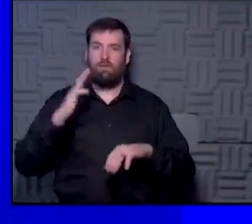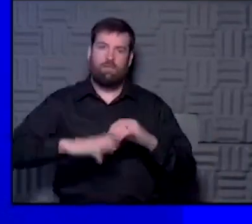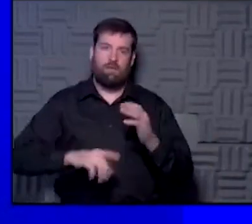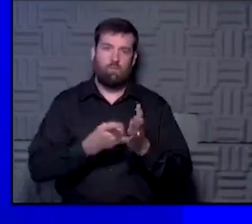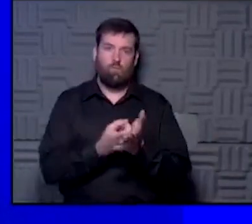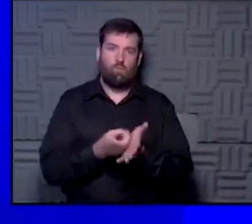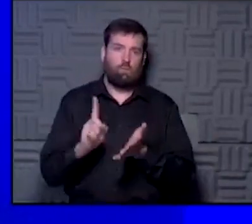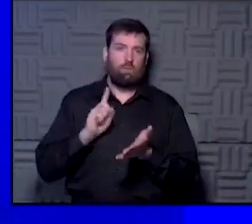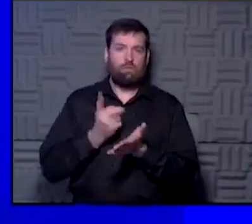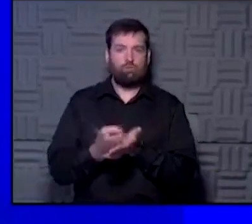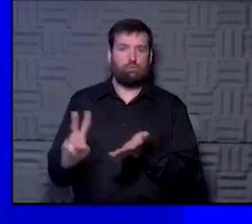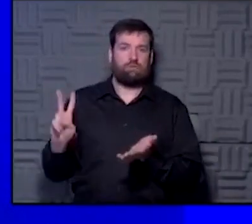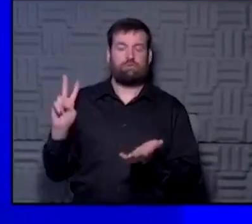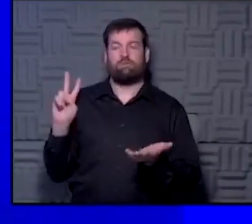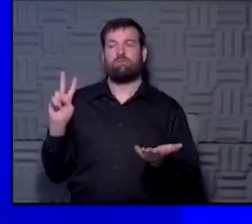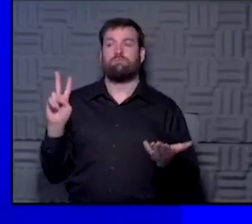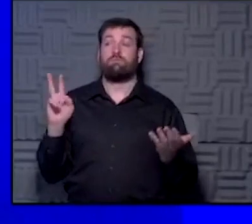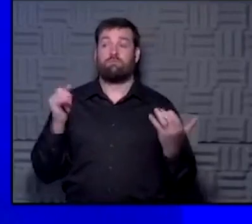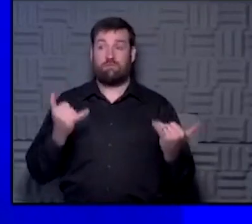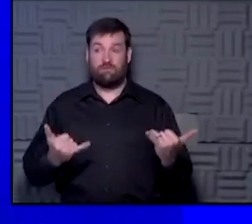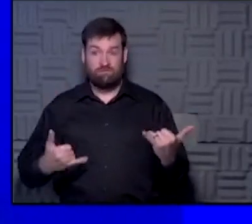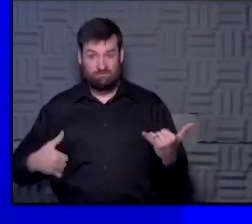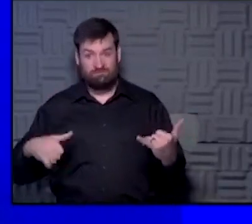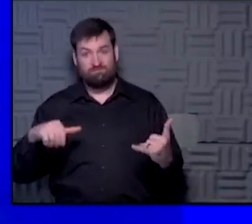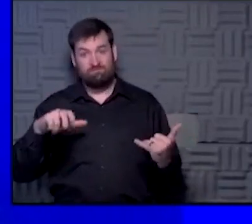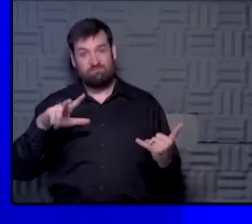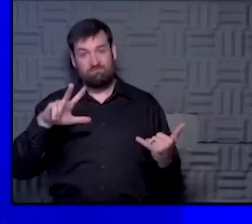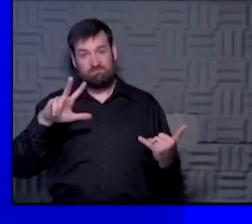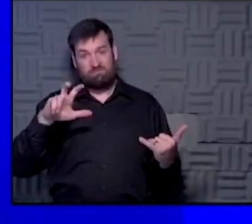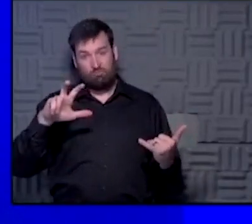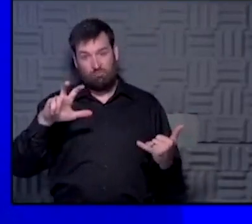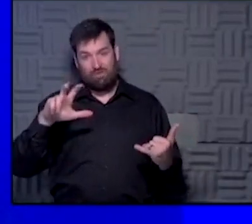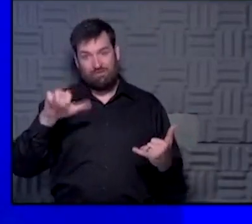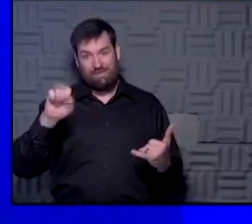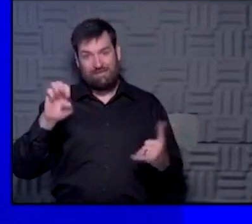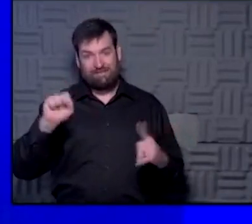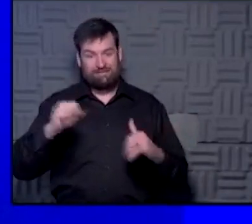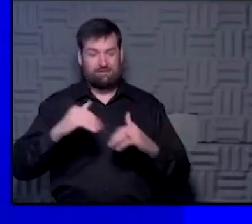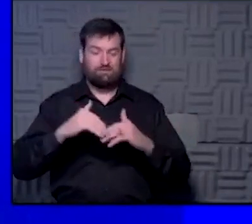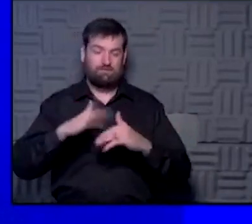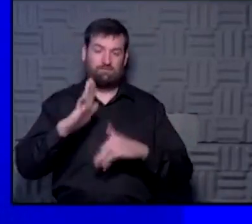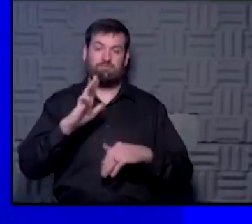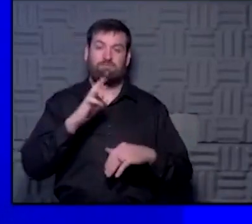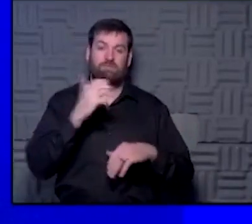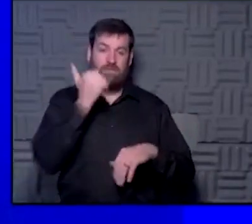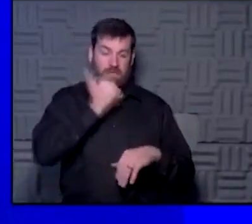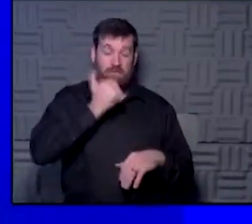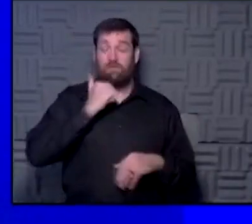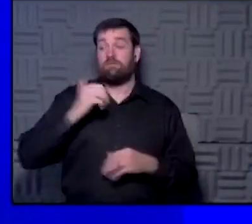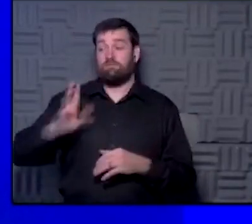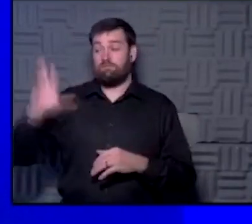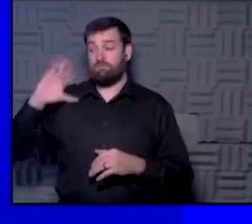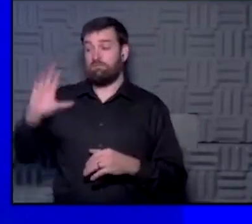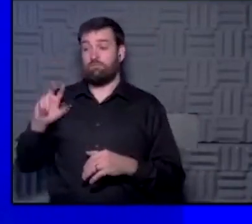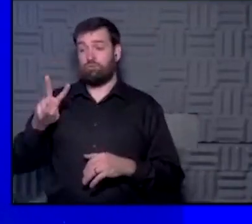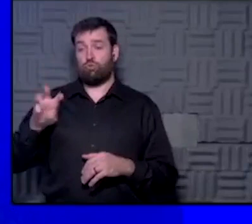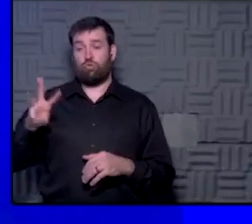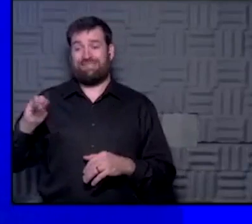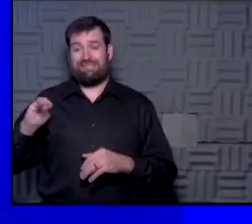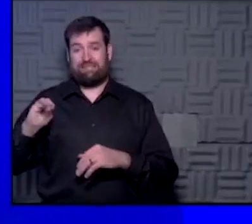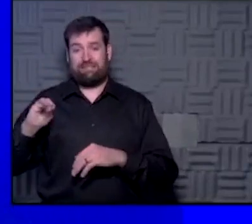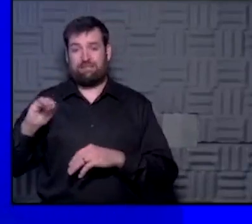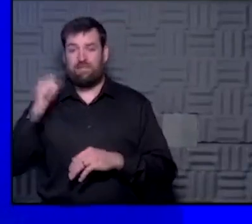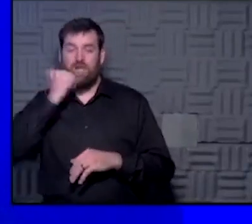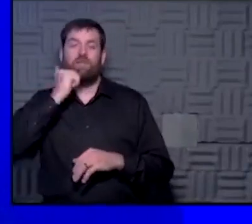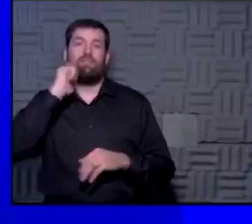ago. We've kind of crossed that threshold now of 300 or more cases a day. We were down to 260 cases a day. Again,